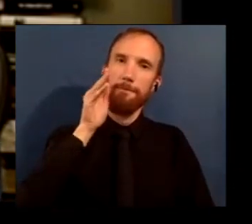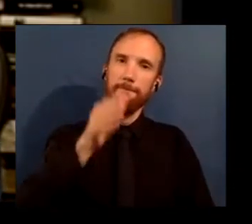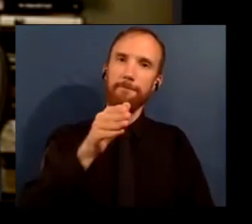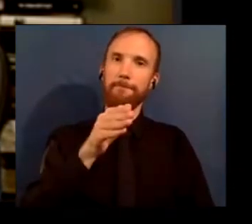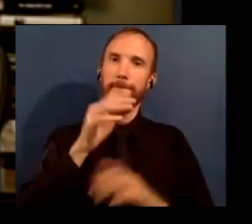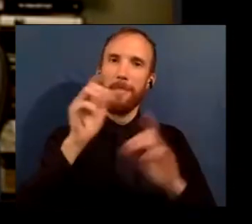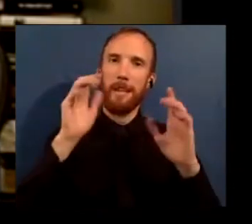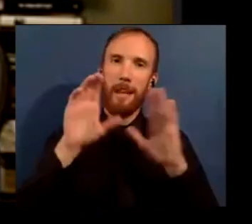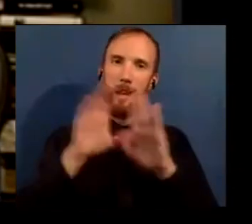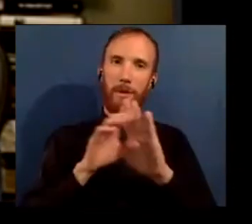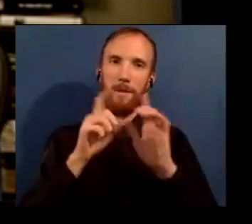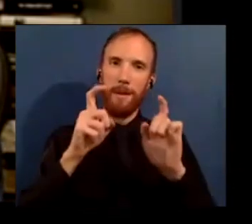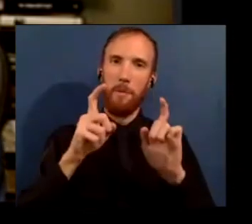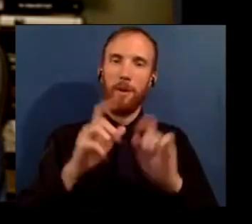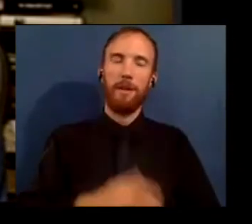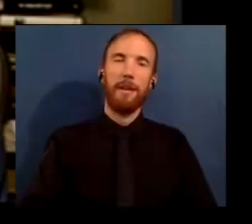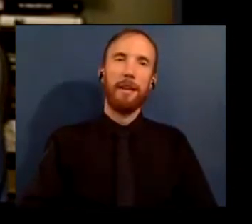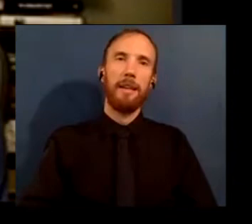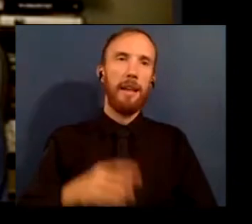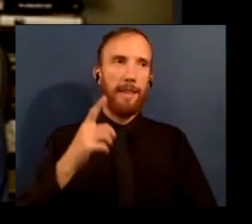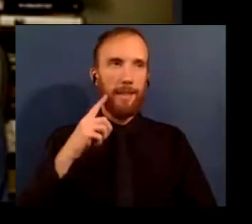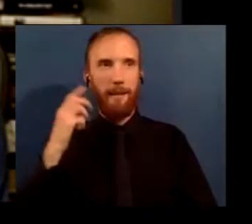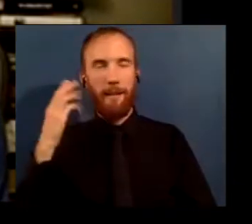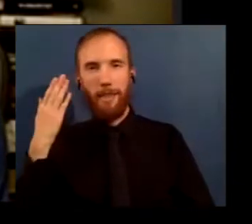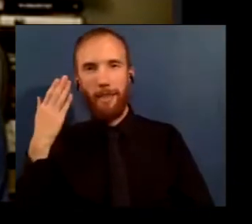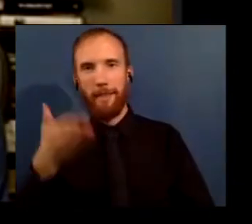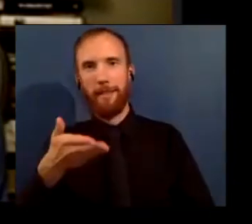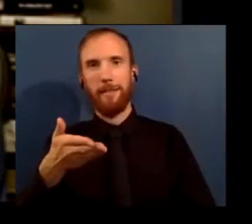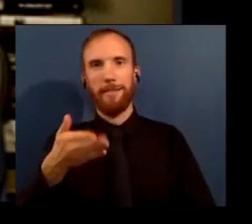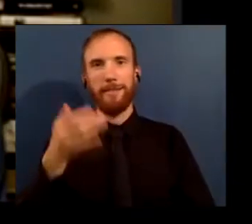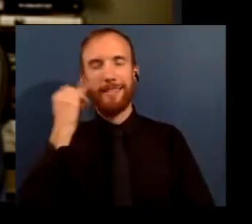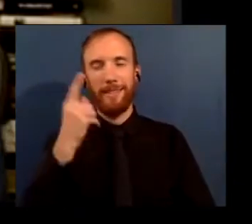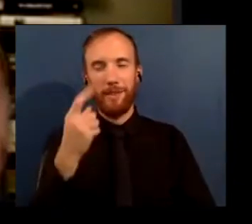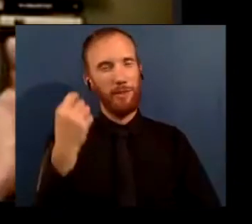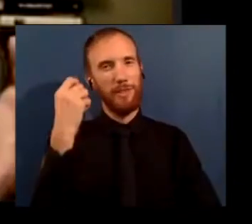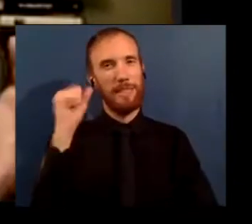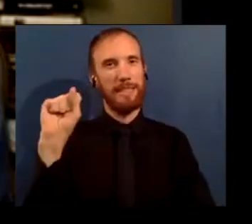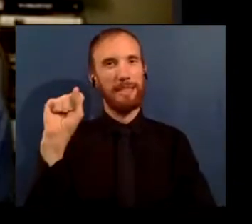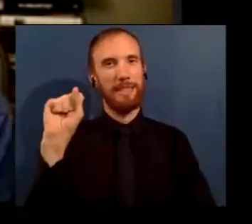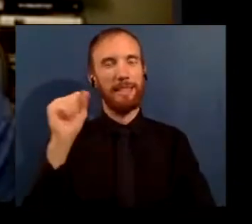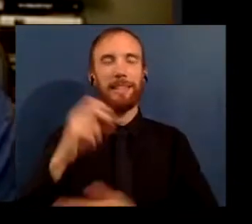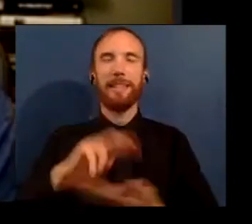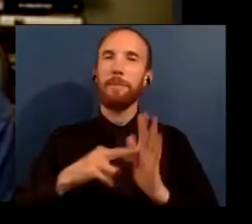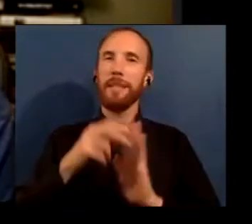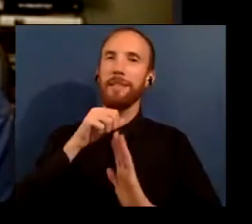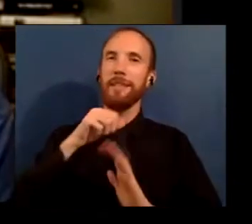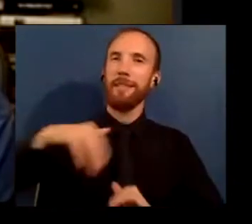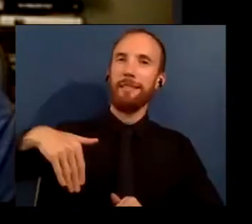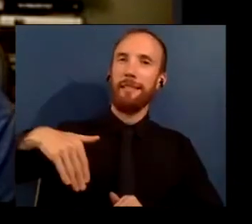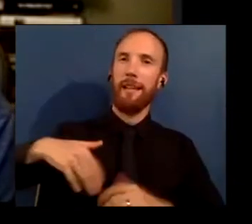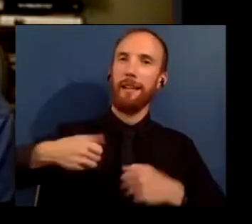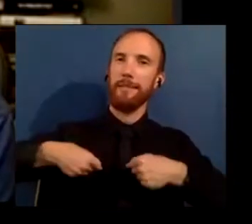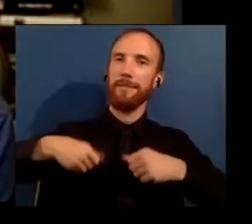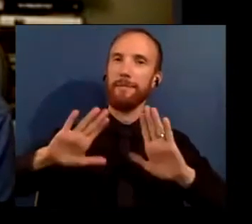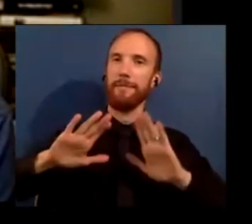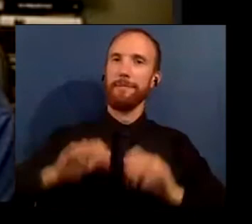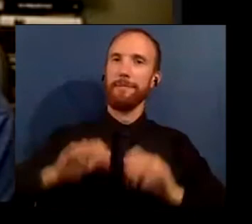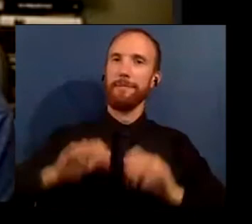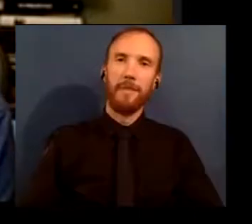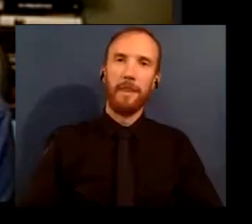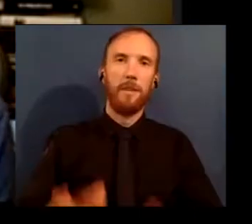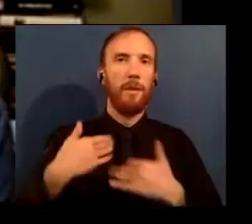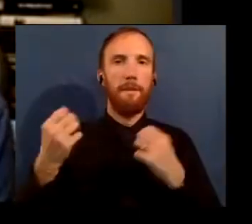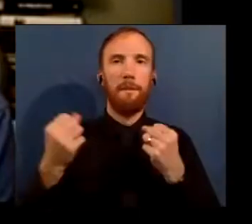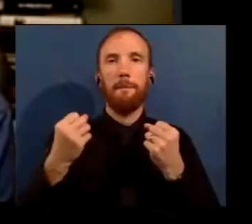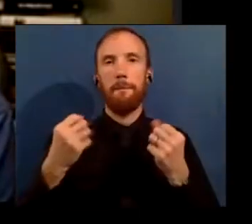know, as long as you are resisting, you have not been defeated. We have so many millions of stories like that, that we